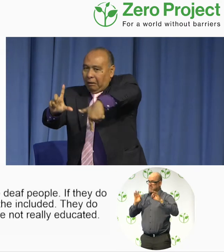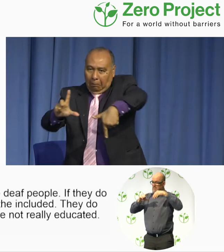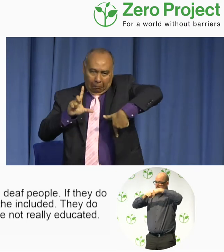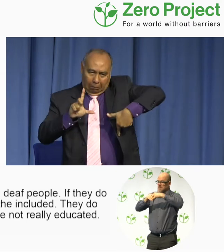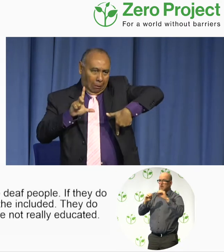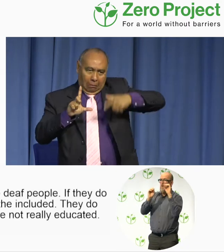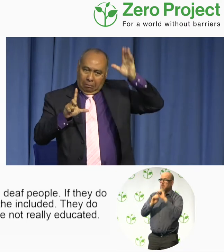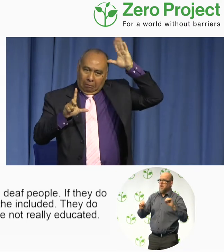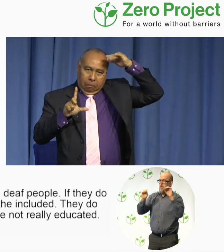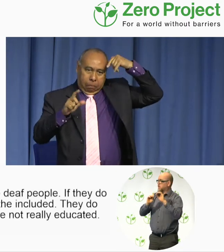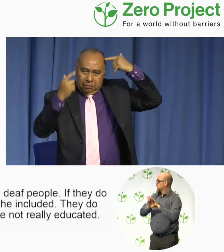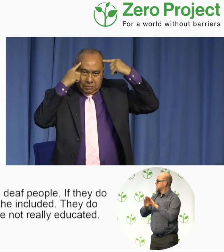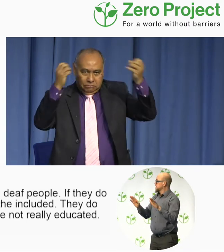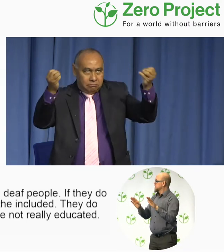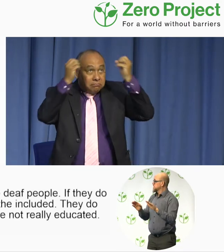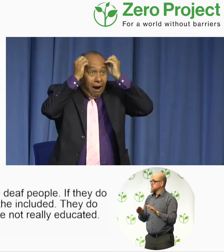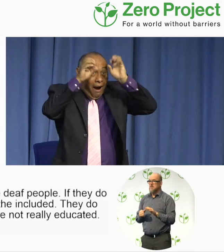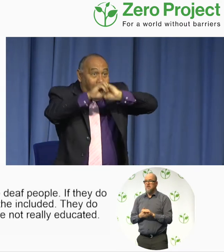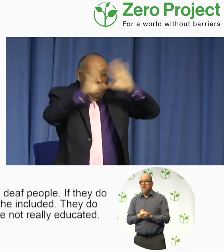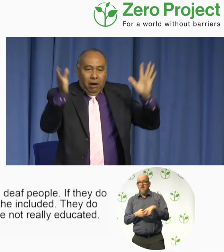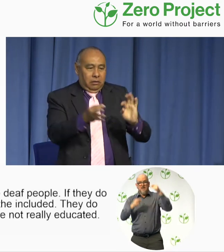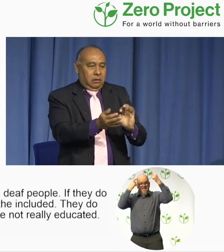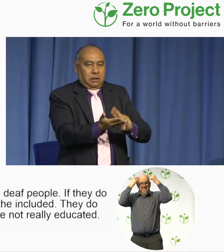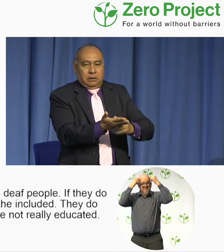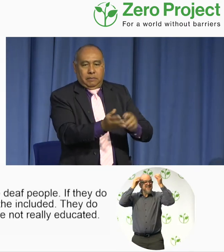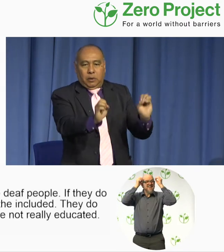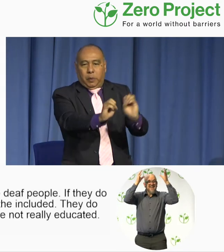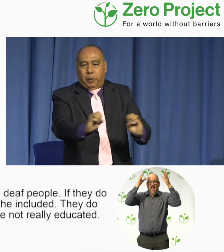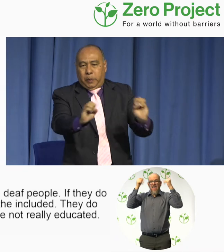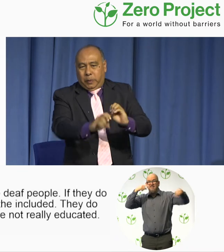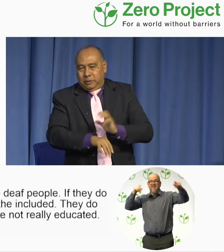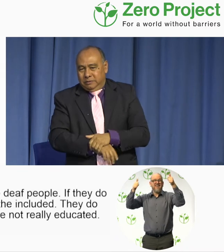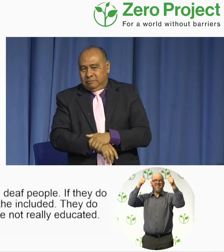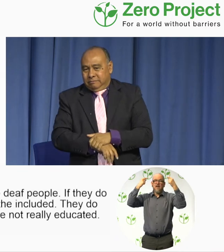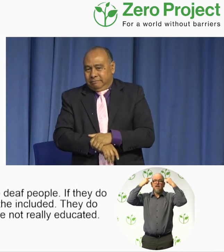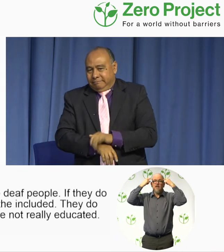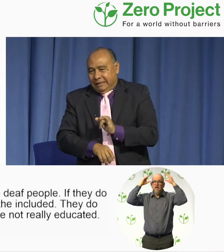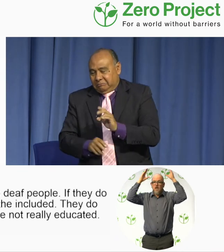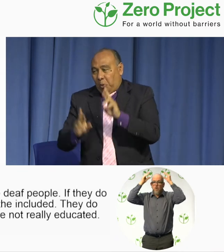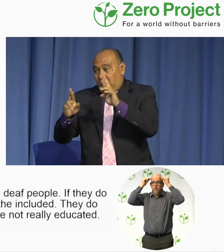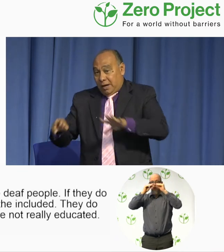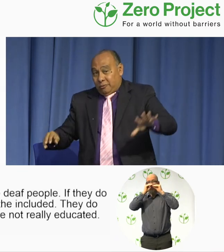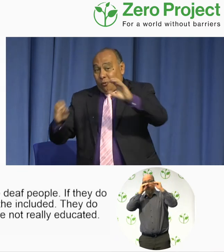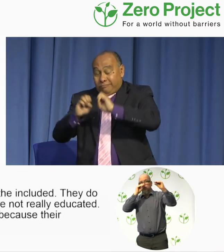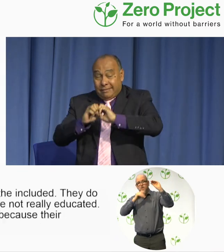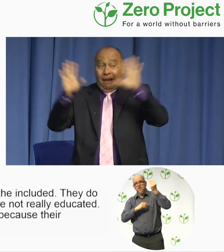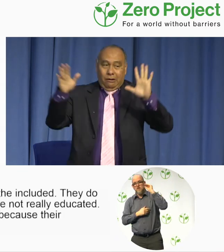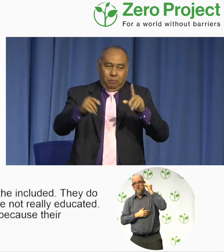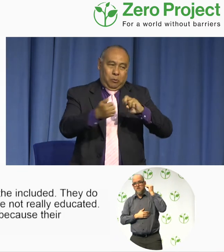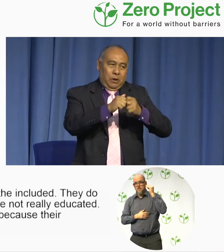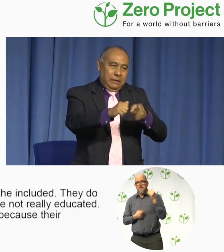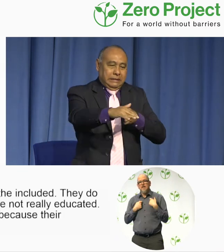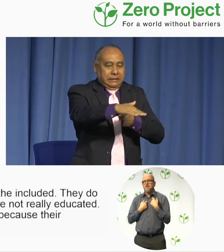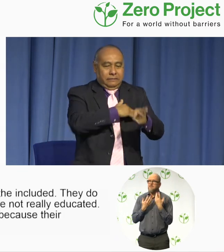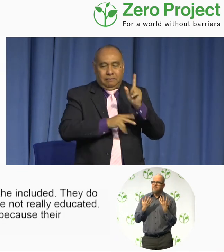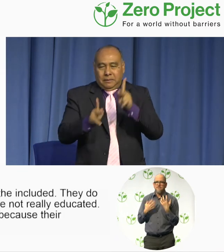So these diplomas are meaningless for the deaf people. They do know nothing because the instruction is not in